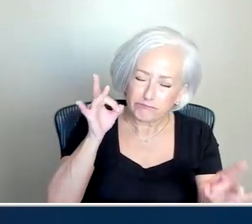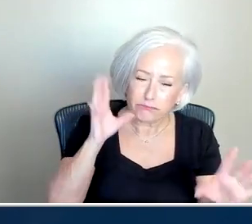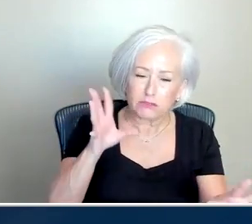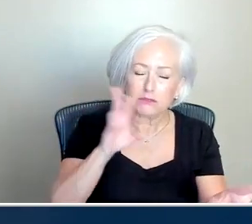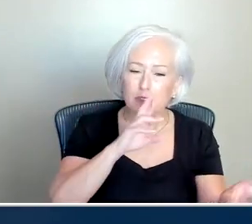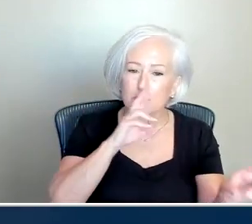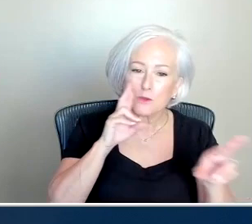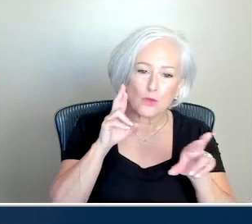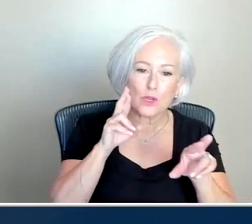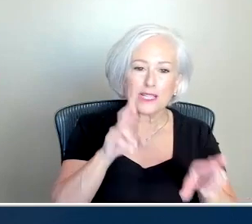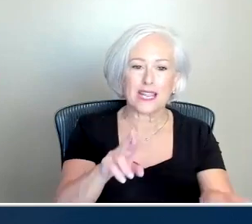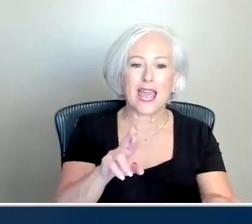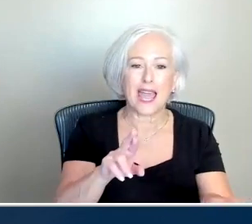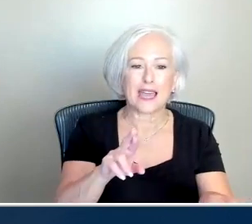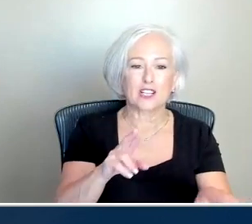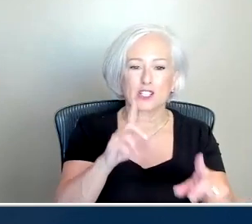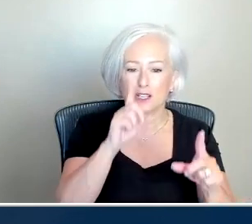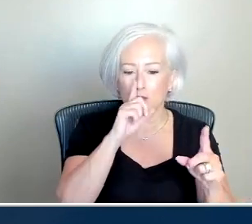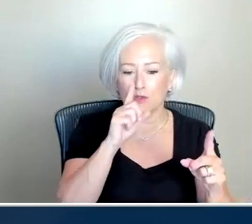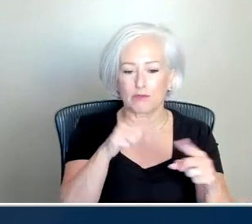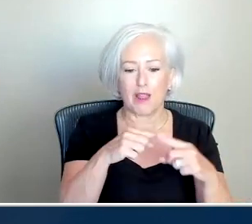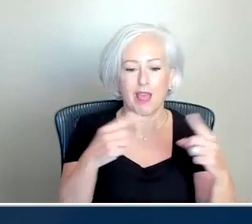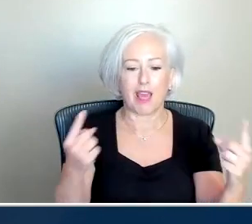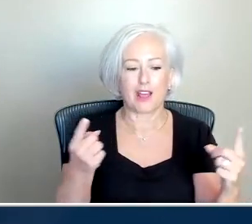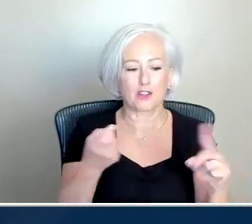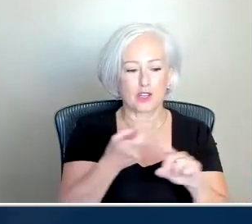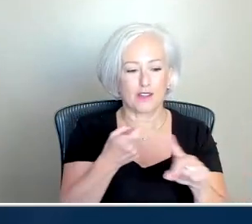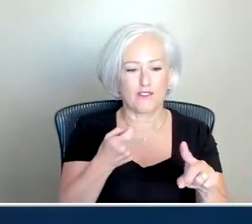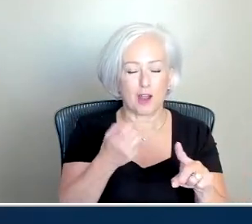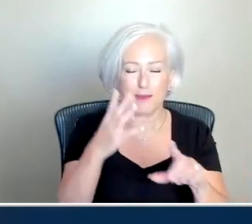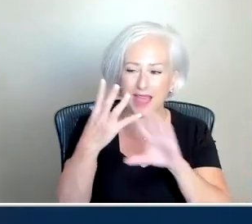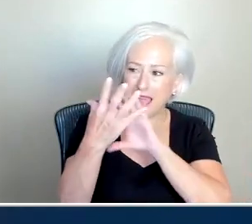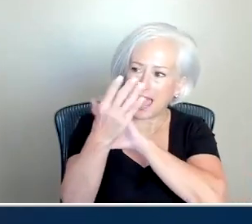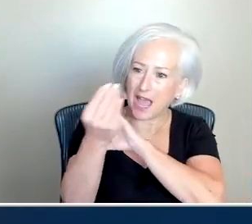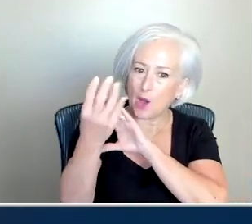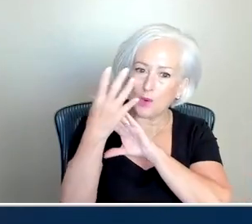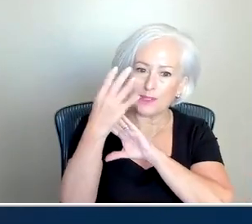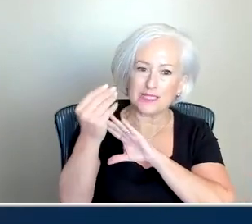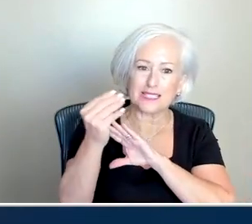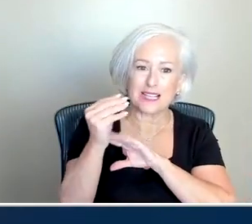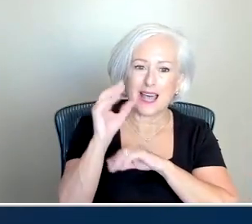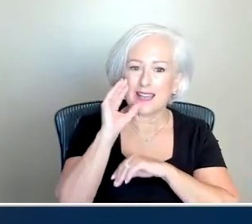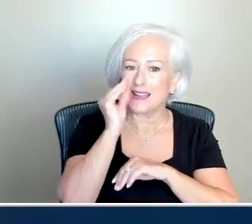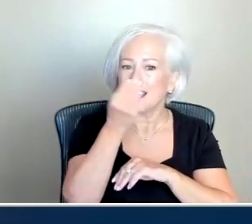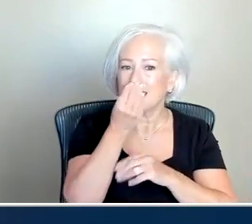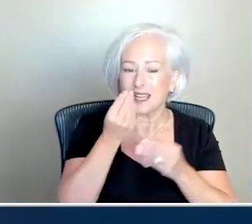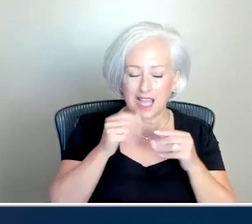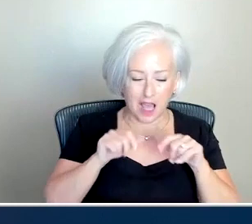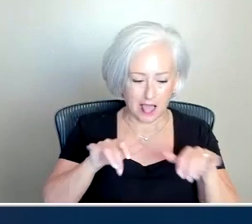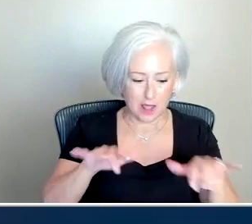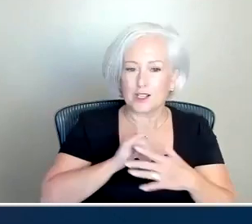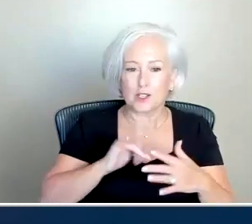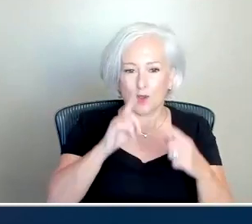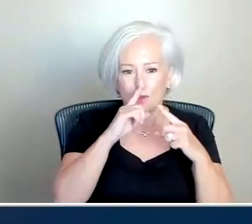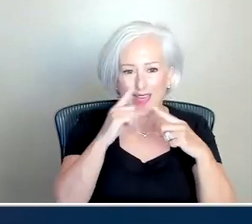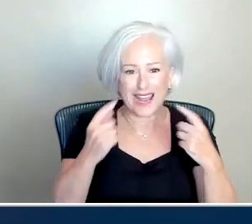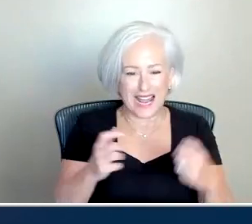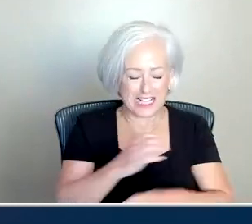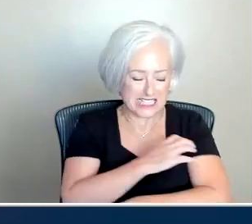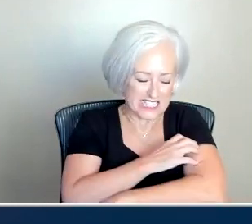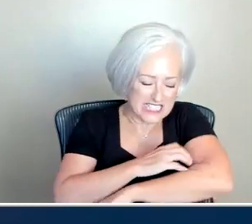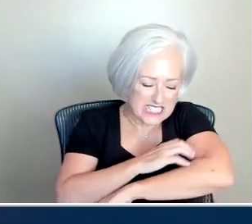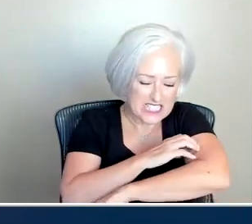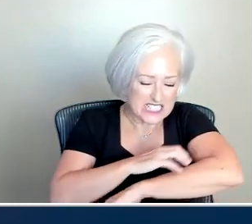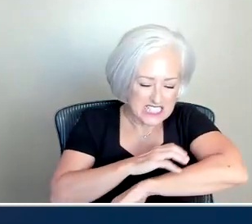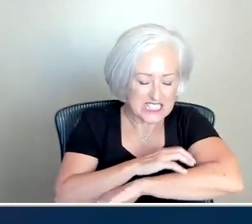from doing some gardening outside, whatever he was holding in his arms. Allergic reaction is running its course. He's uncomfortable, but he's a champ, so he'll